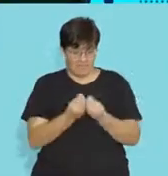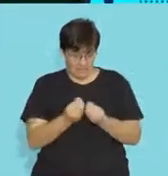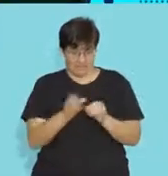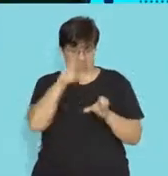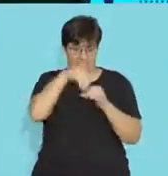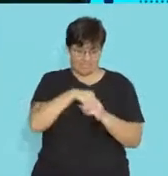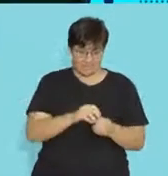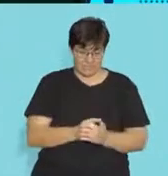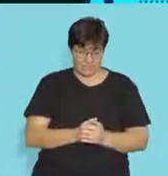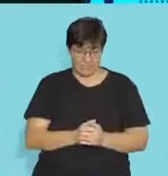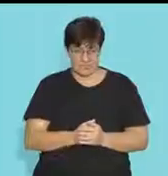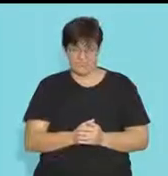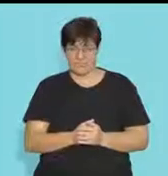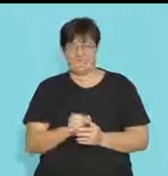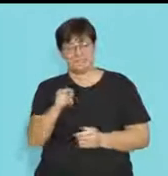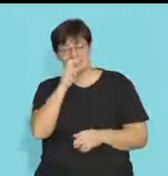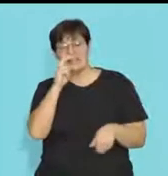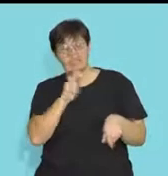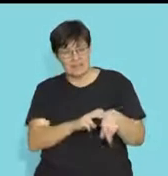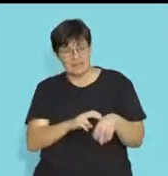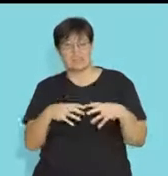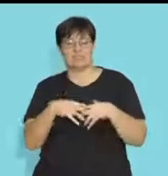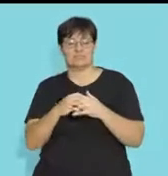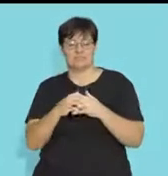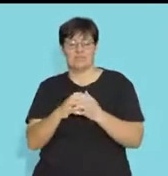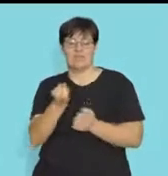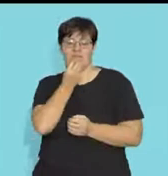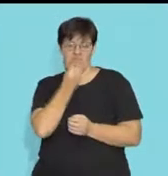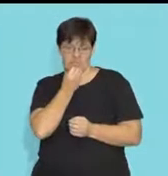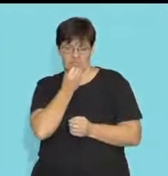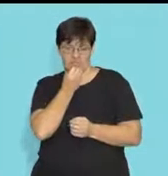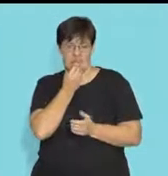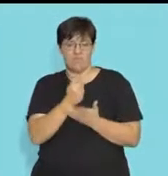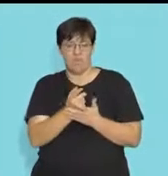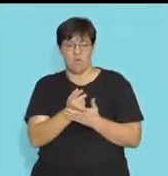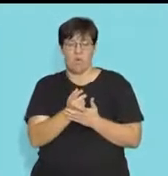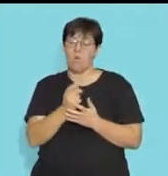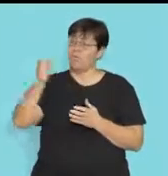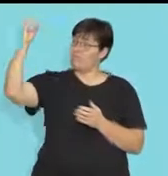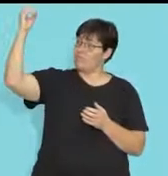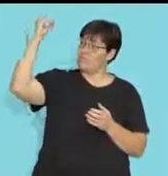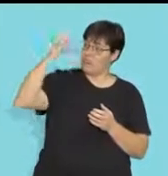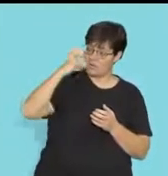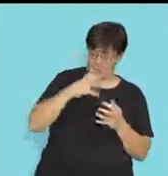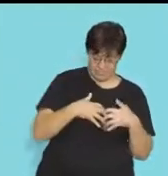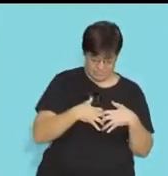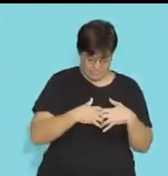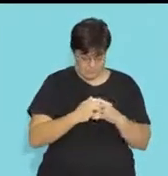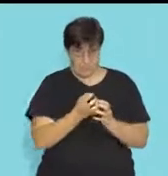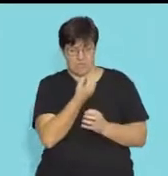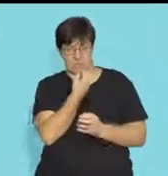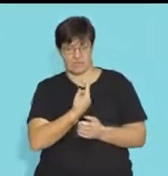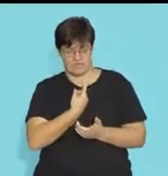living organisms. Water is necessary for the formation of food during the process of photosynthesis. We know